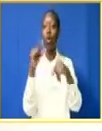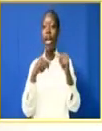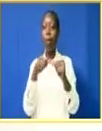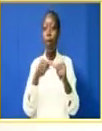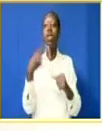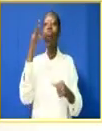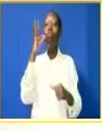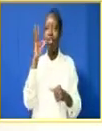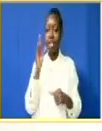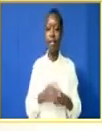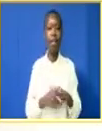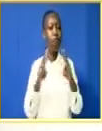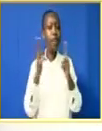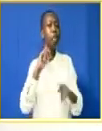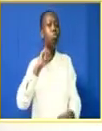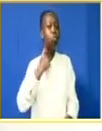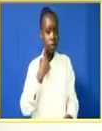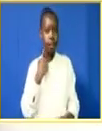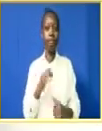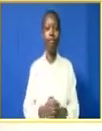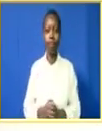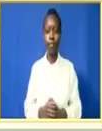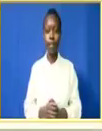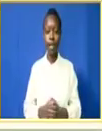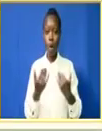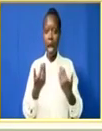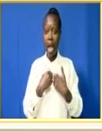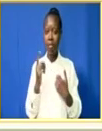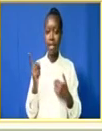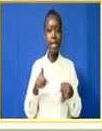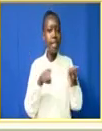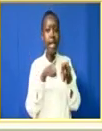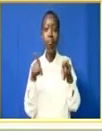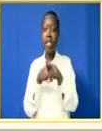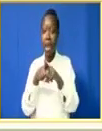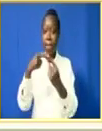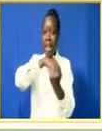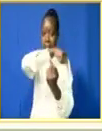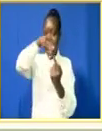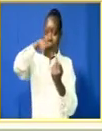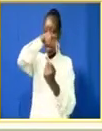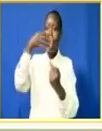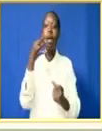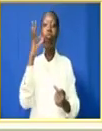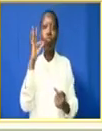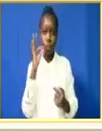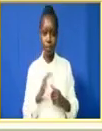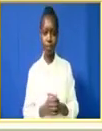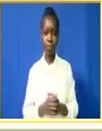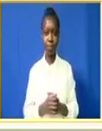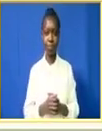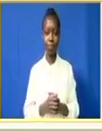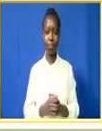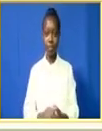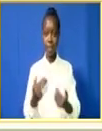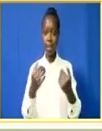And it's very nice. I know it. Yes. It's really wonderful. So having that, it's also a climbing tree. Climbing tree, fruit tree. Okay. So